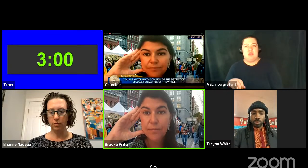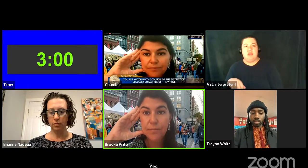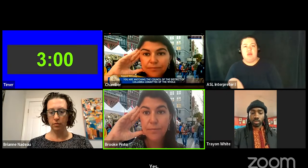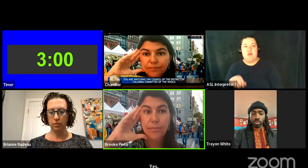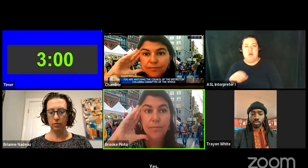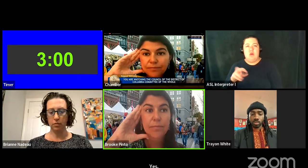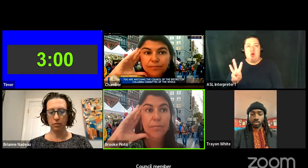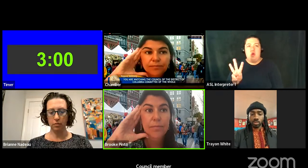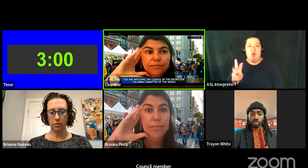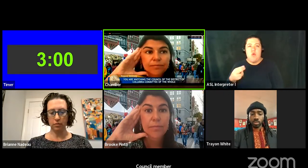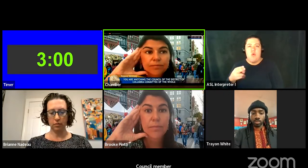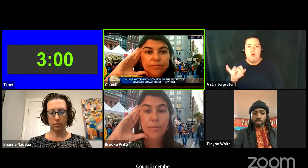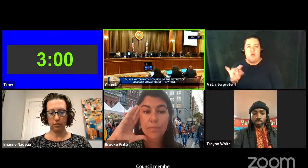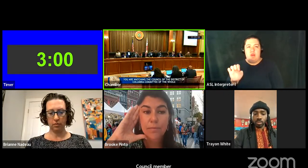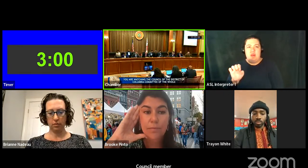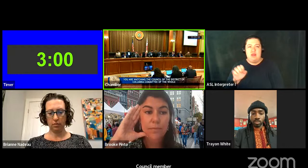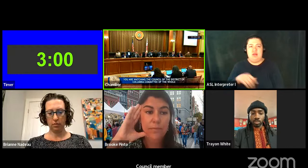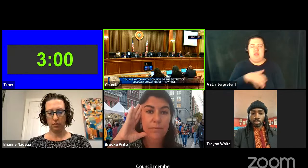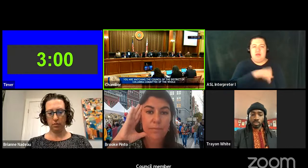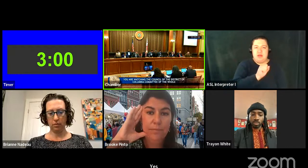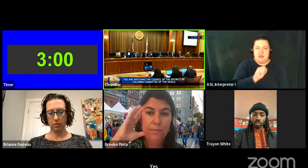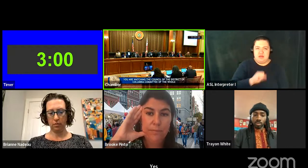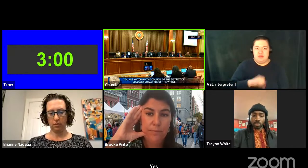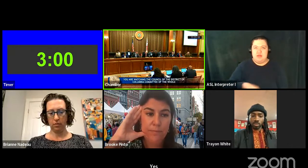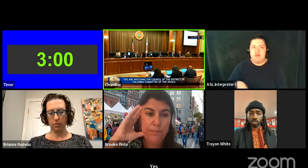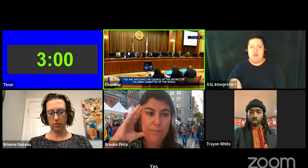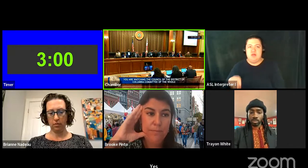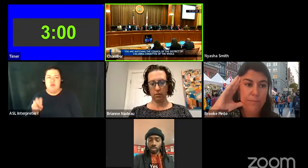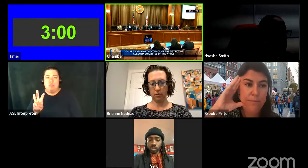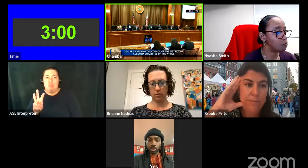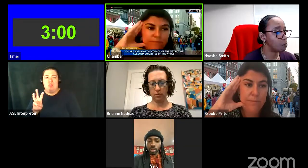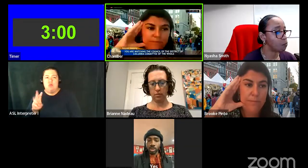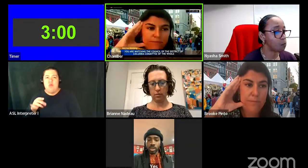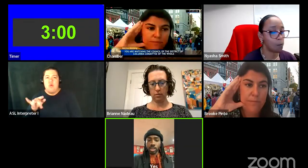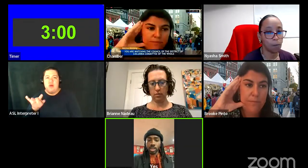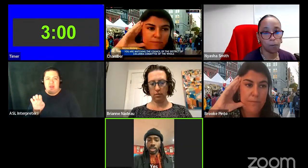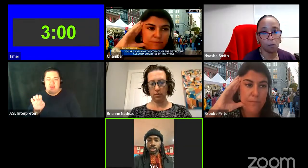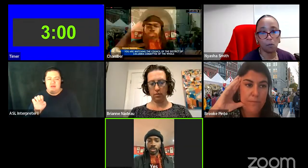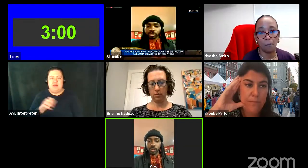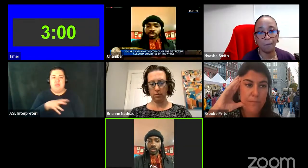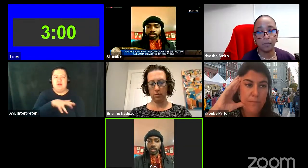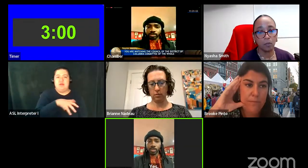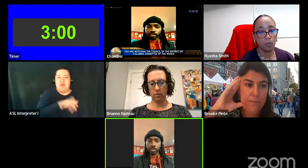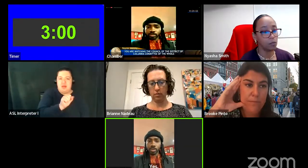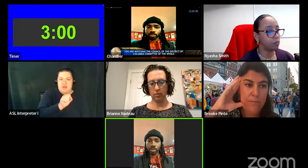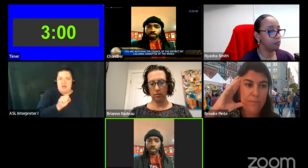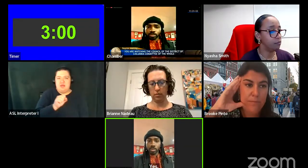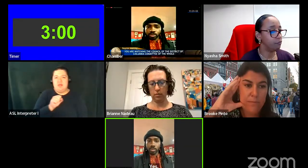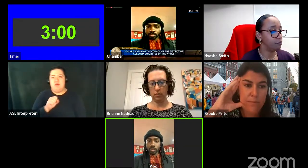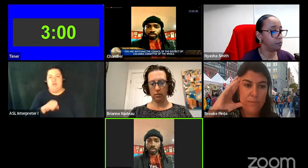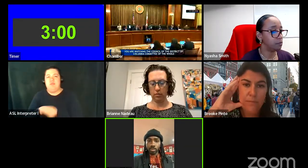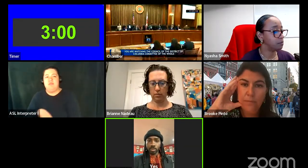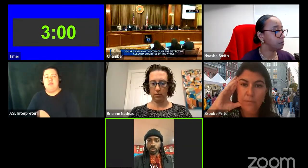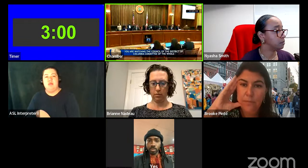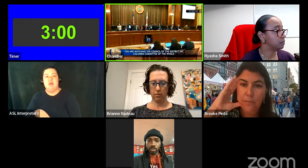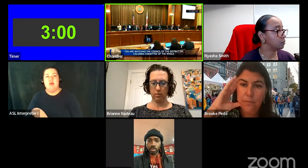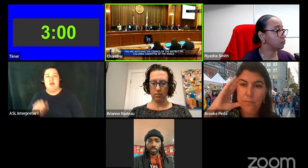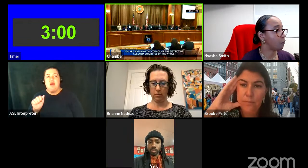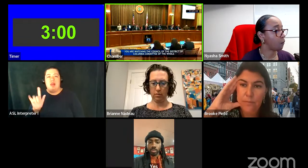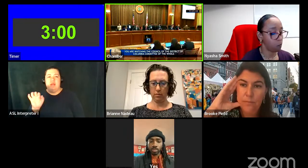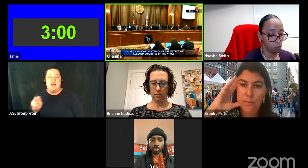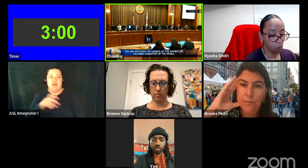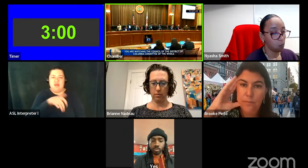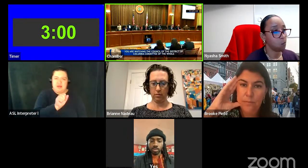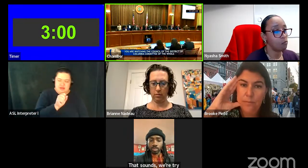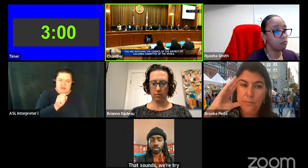Robert White. Yes. Councilmember Robert White votes yes. Councilmember Trayon White. Yes. Councilmember Trayon White votes yes. Councilmember Allen.